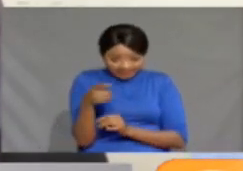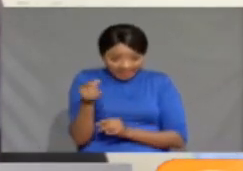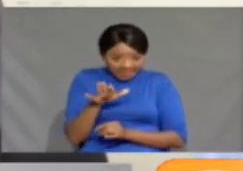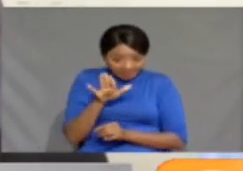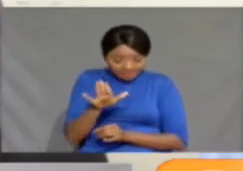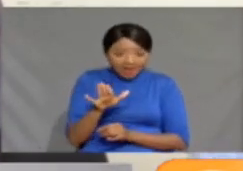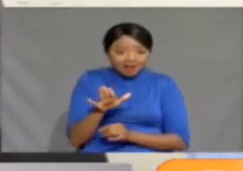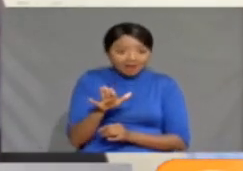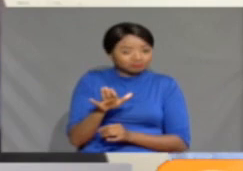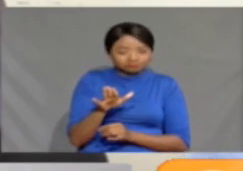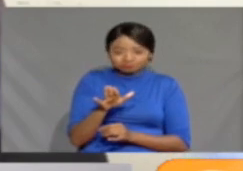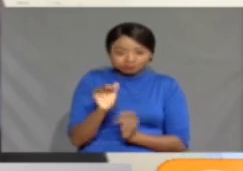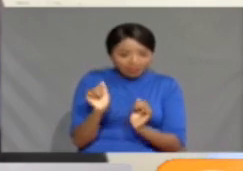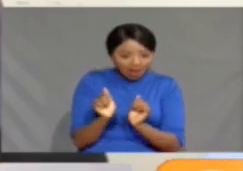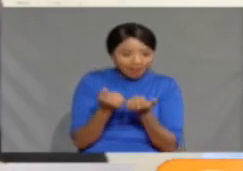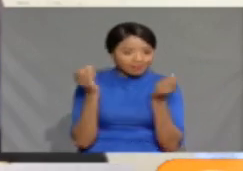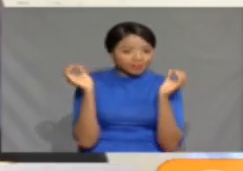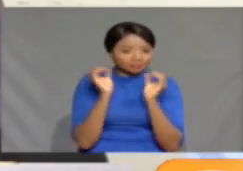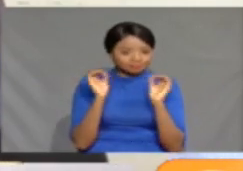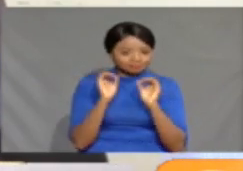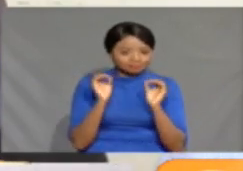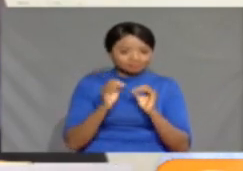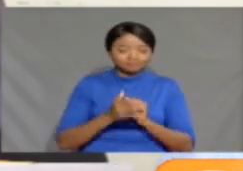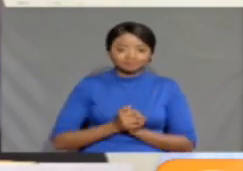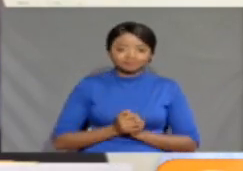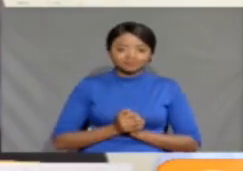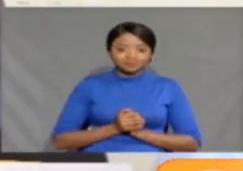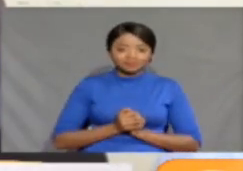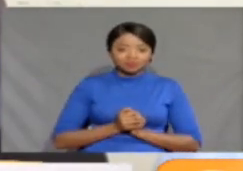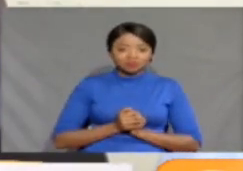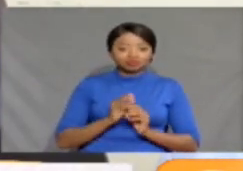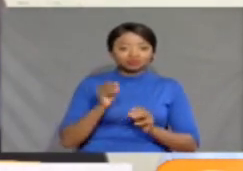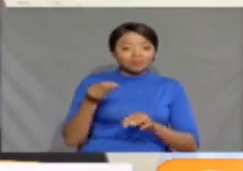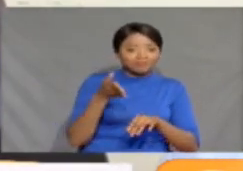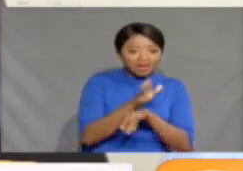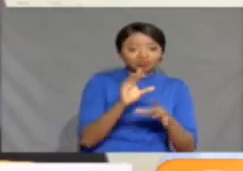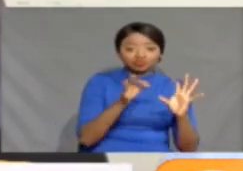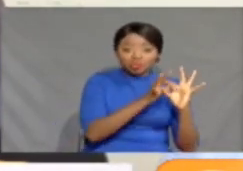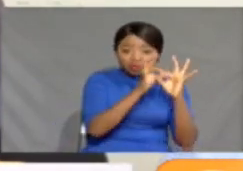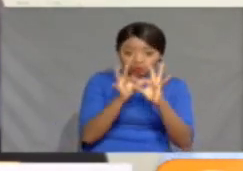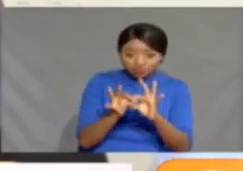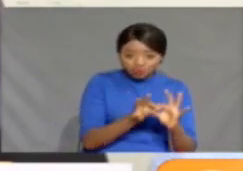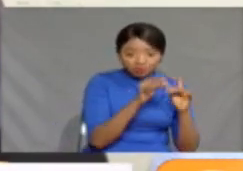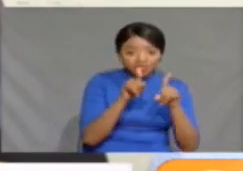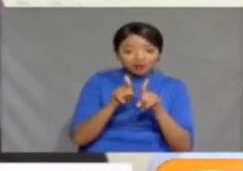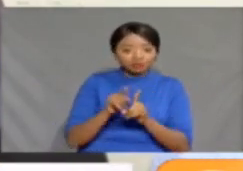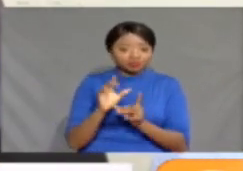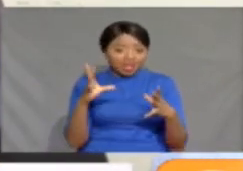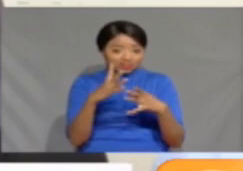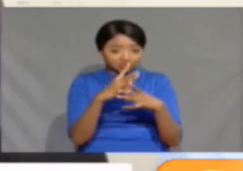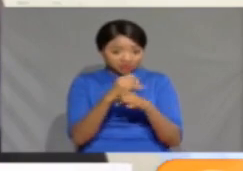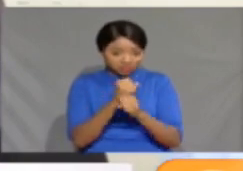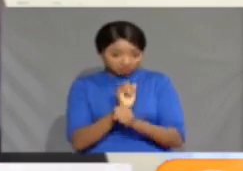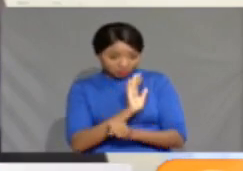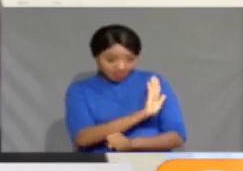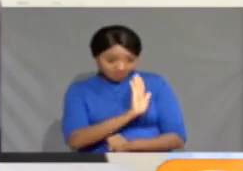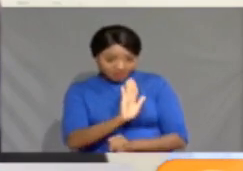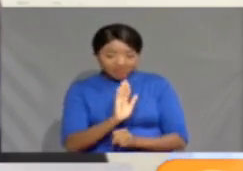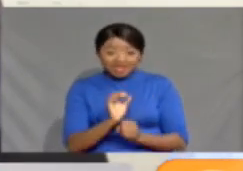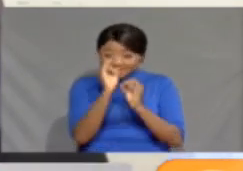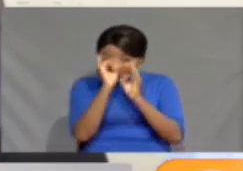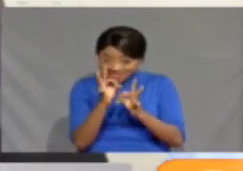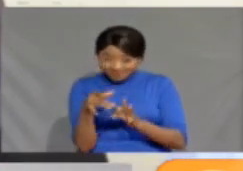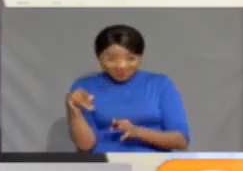are remitted with immediate effect to the union and the association respectively. Failure to